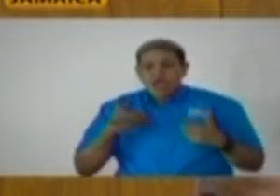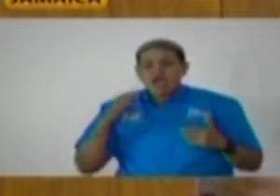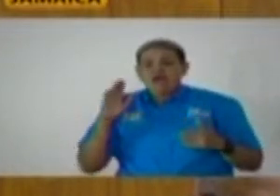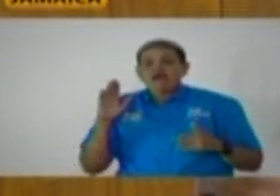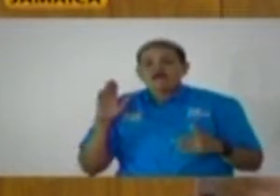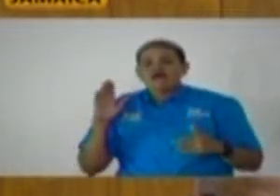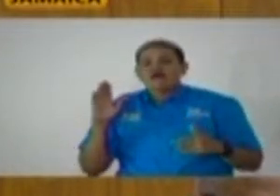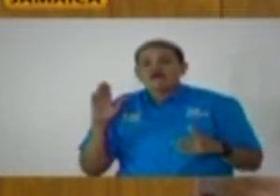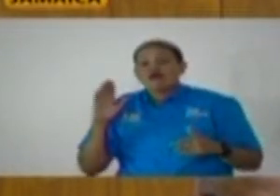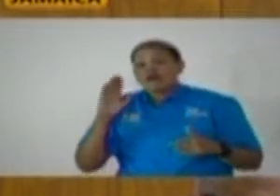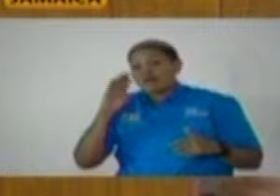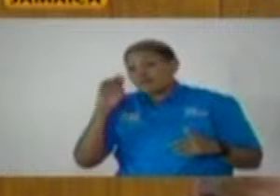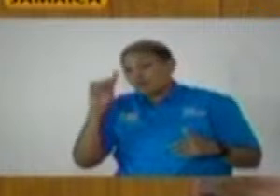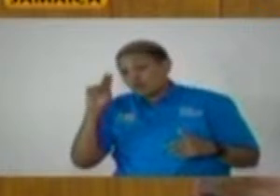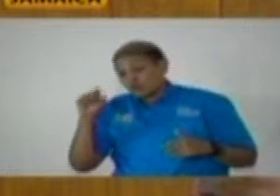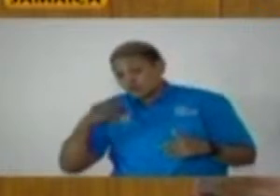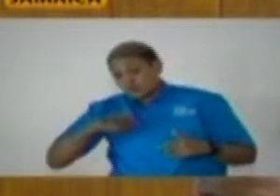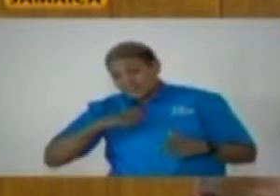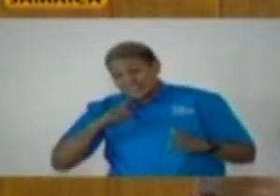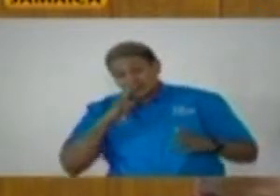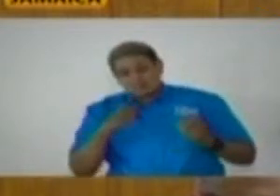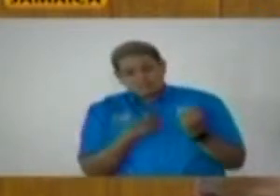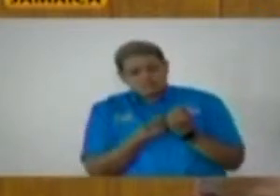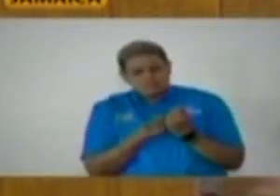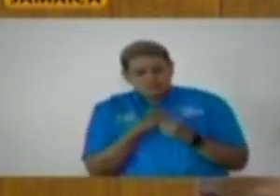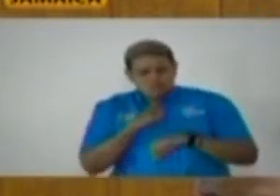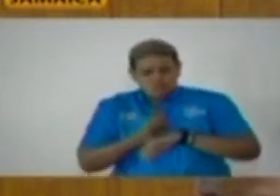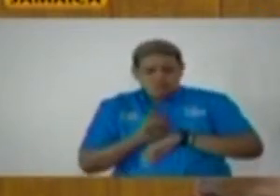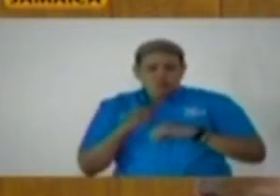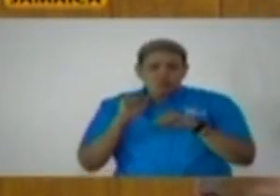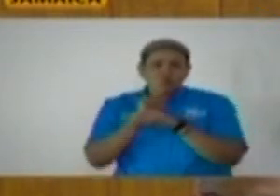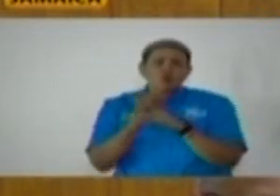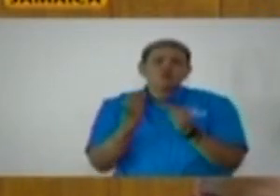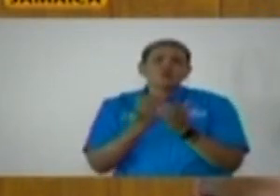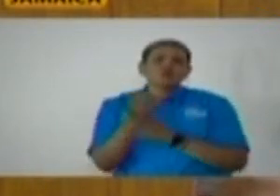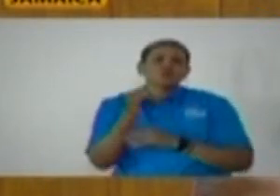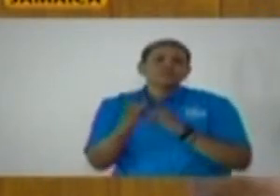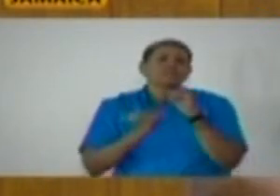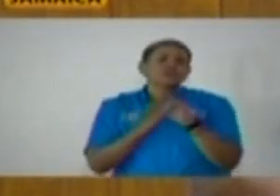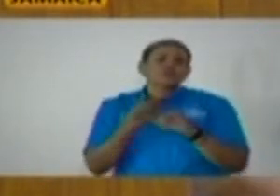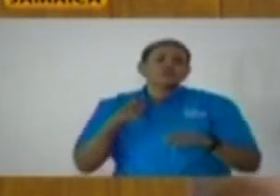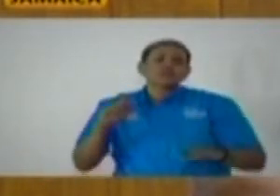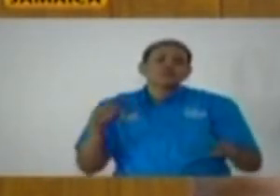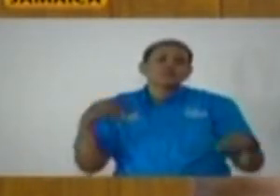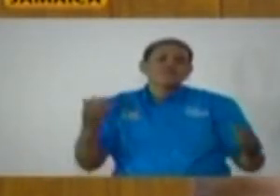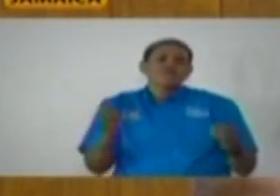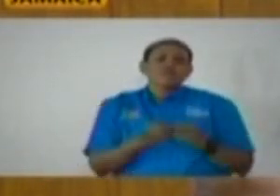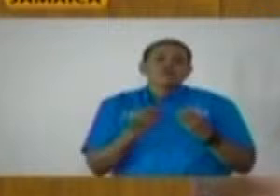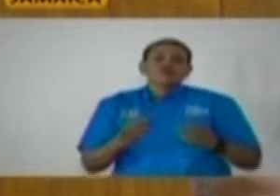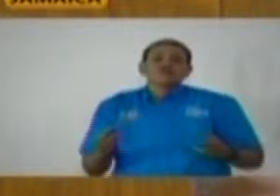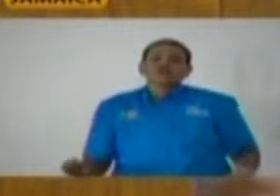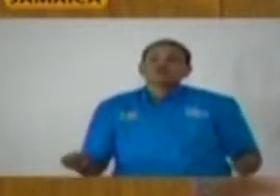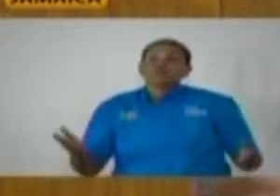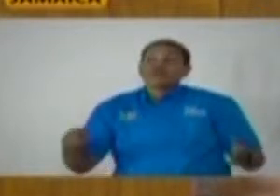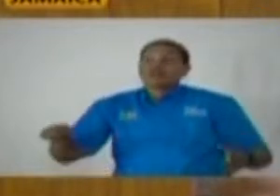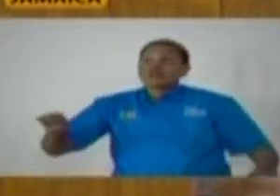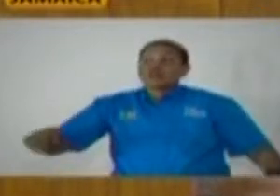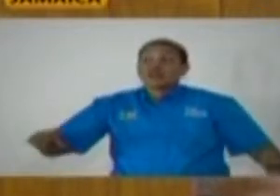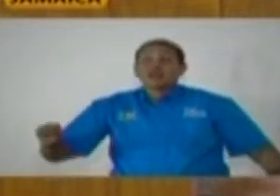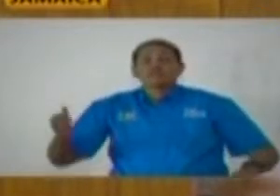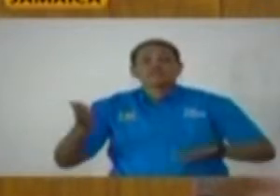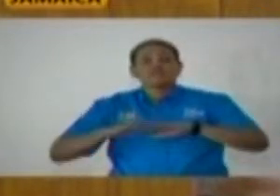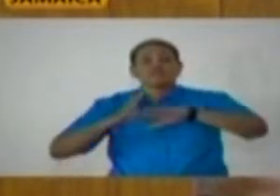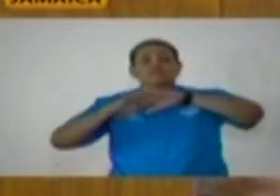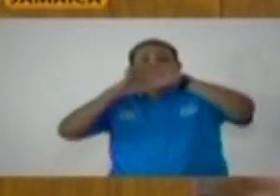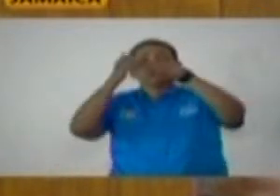borders. These, we need to leverage the work being done by these institutions. We need to provide more resources so that they can